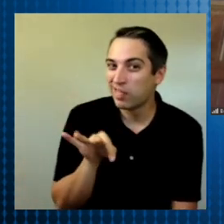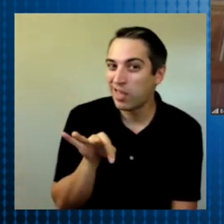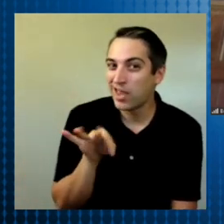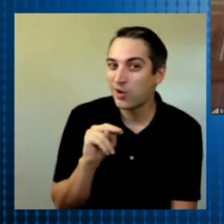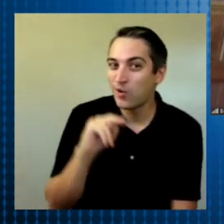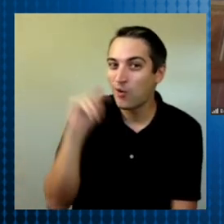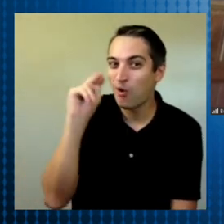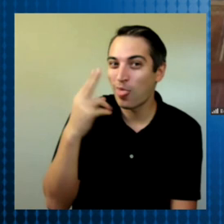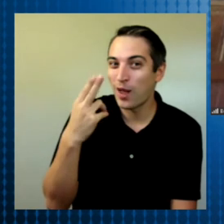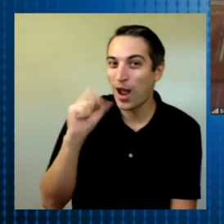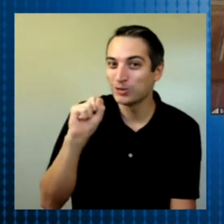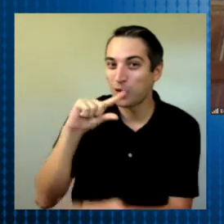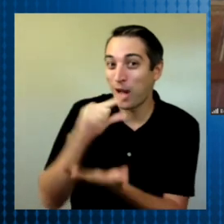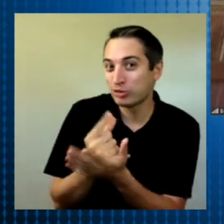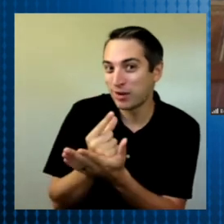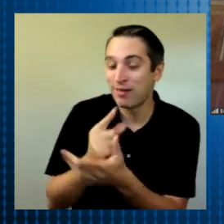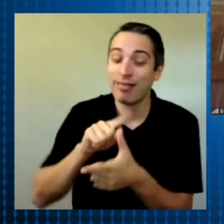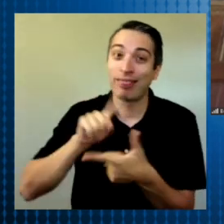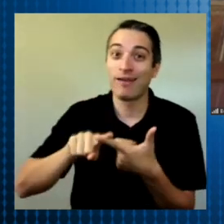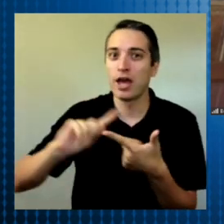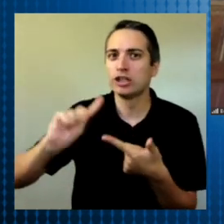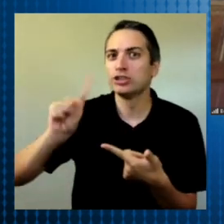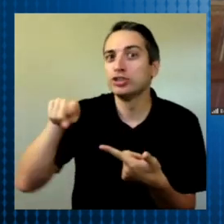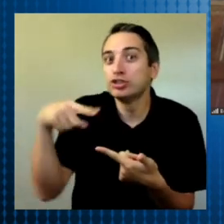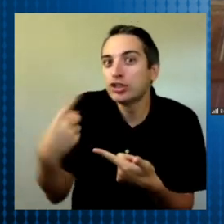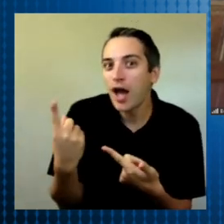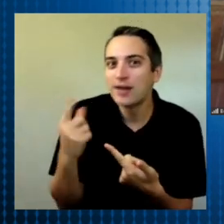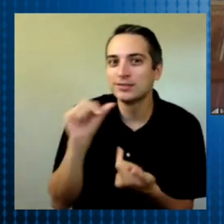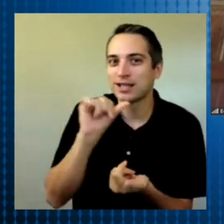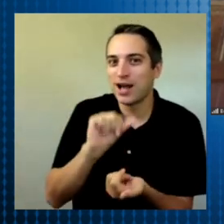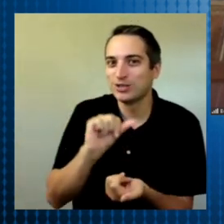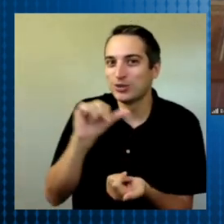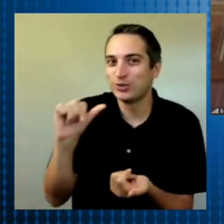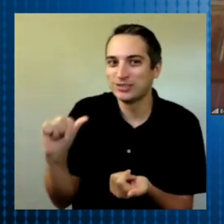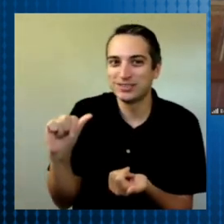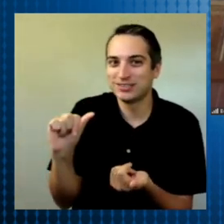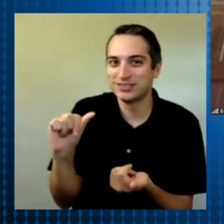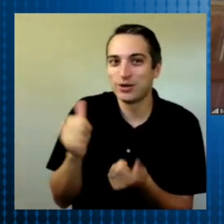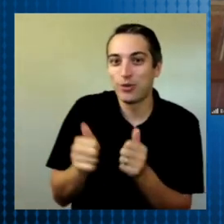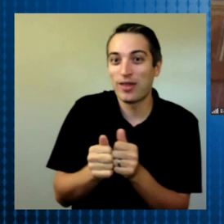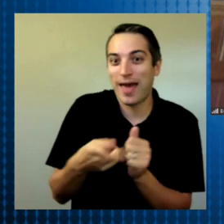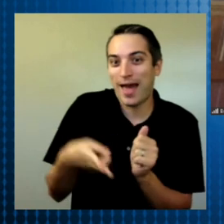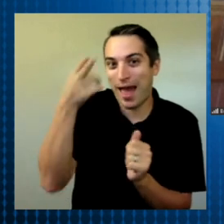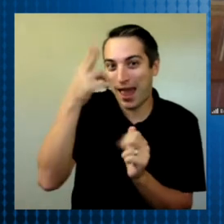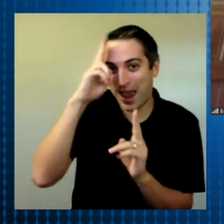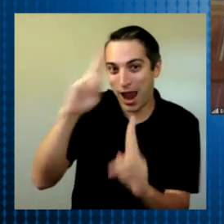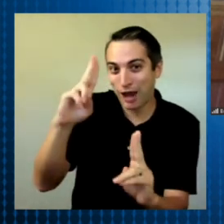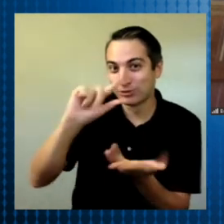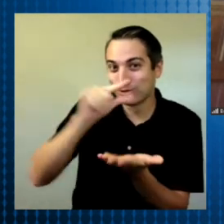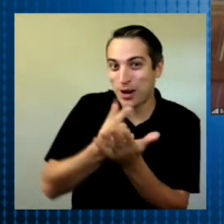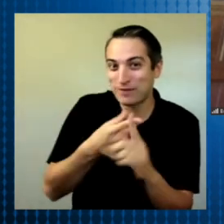graduate, and then he was just an associate in arts with high honors graduate from Mott